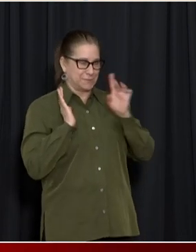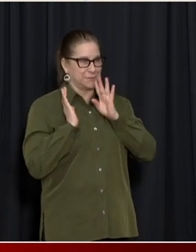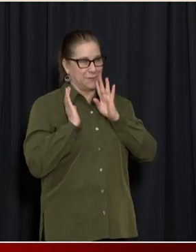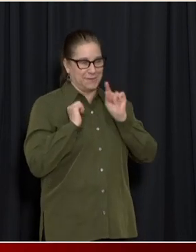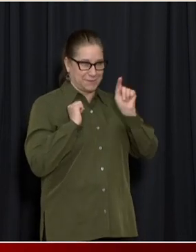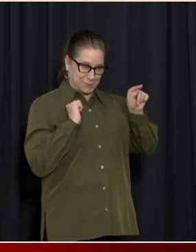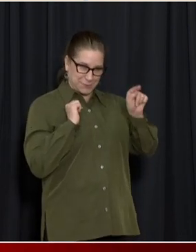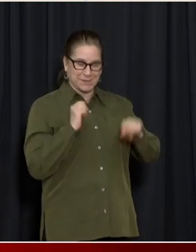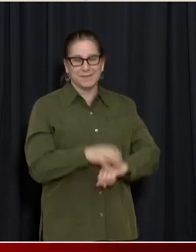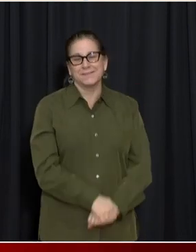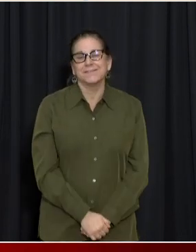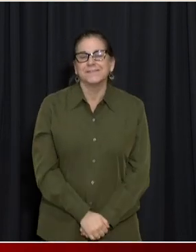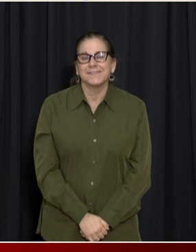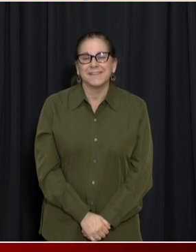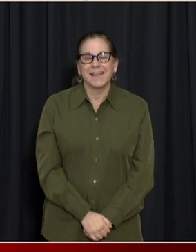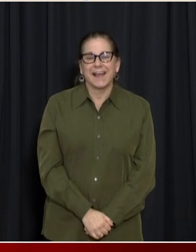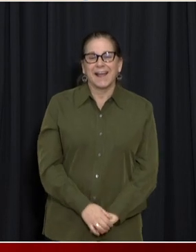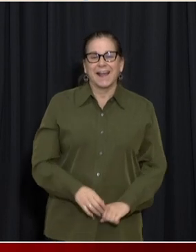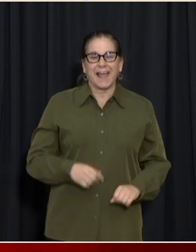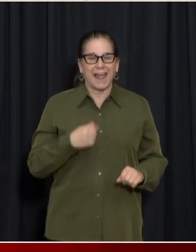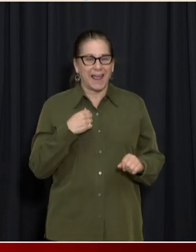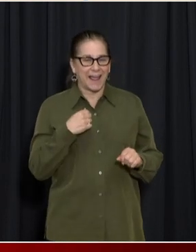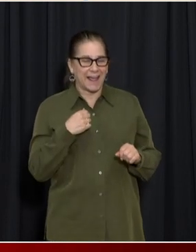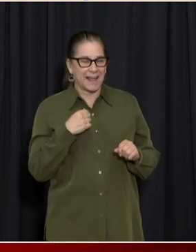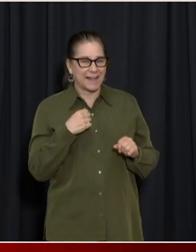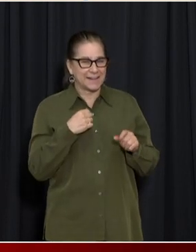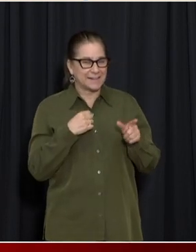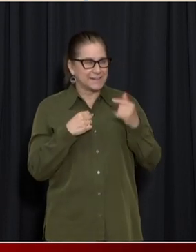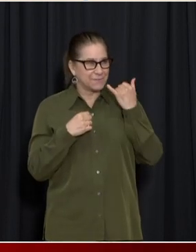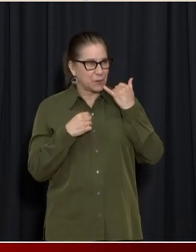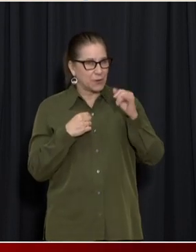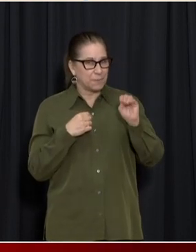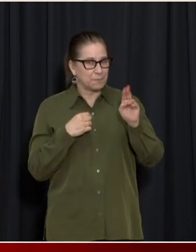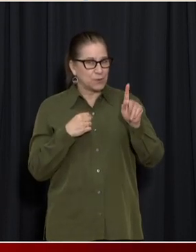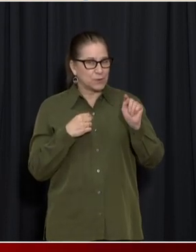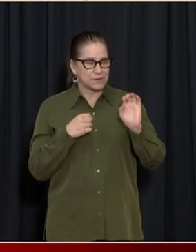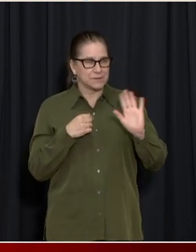Mr. Secretary, I think you're on mute. On the phone there.